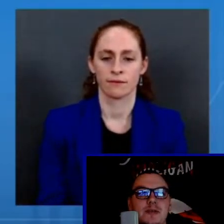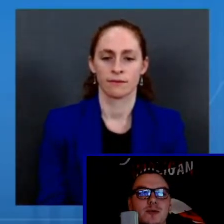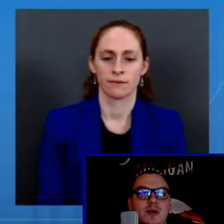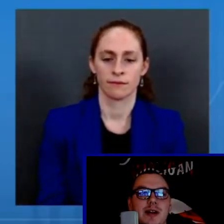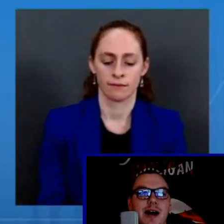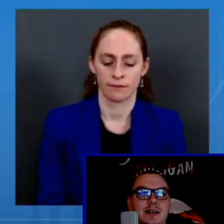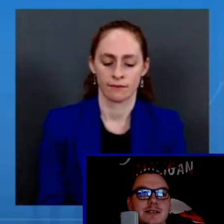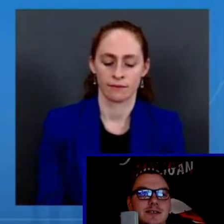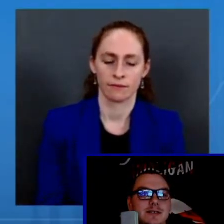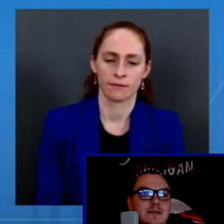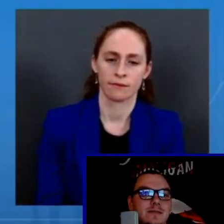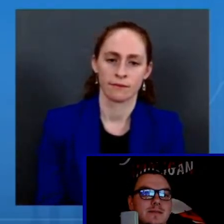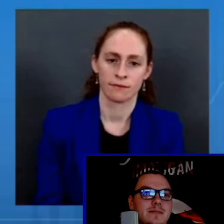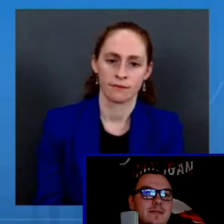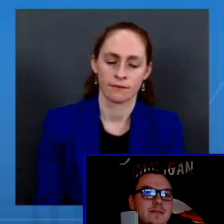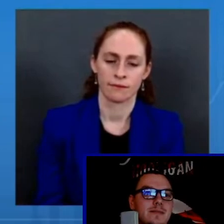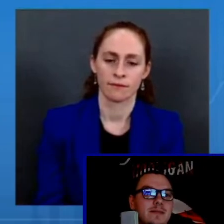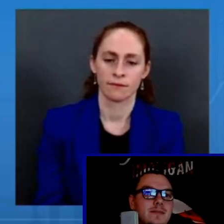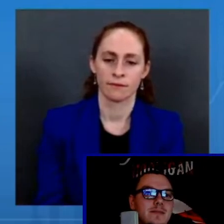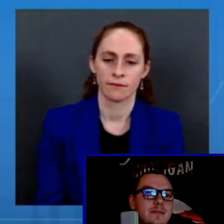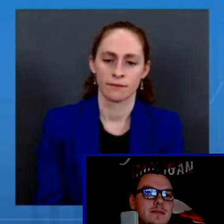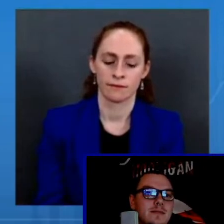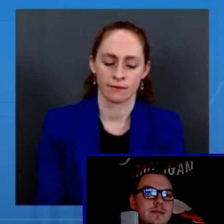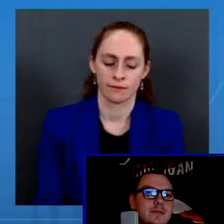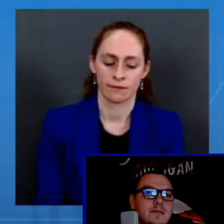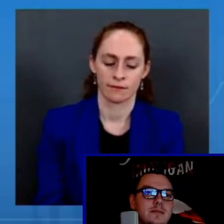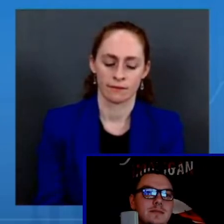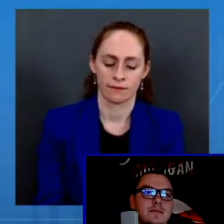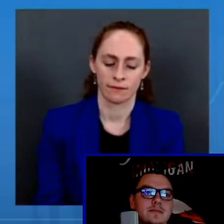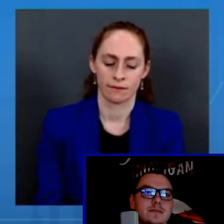What's up, everyone on Odyssey?